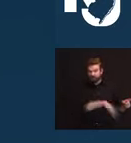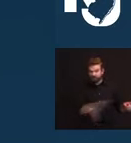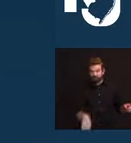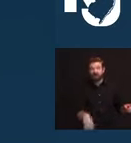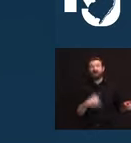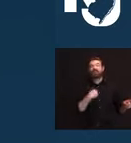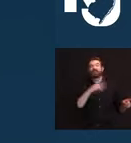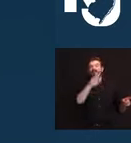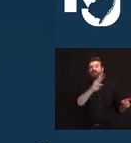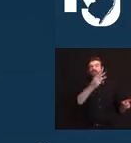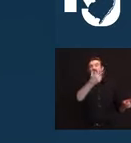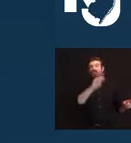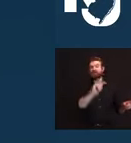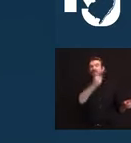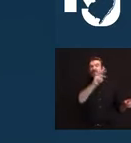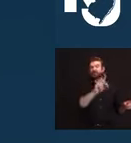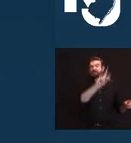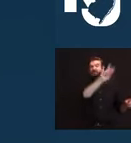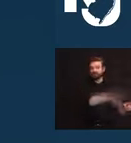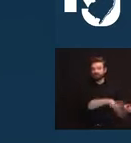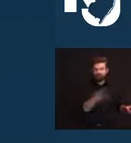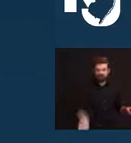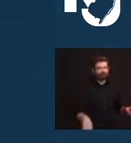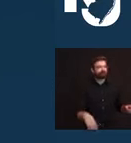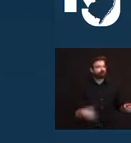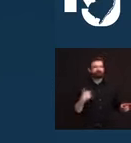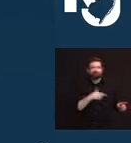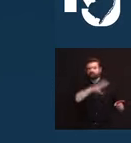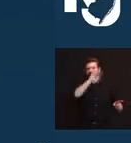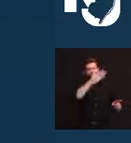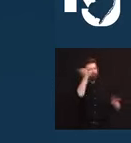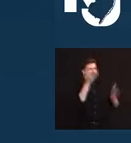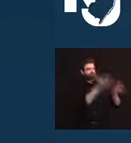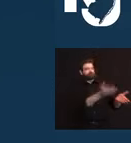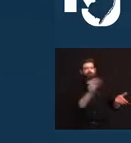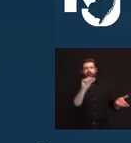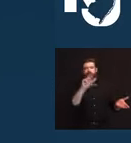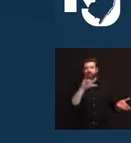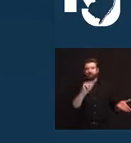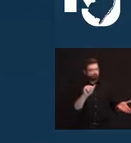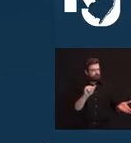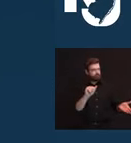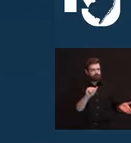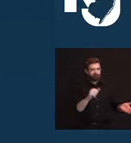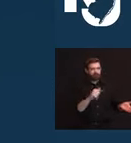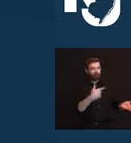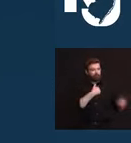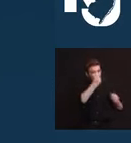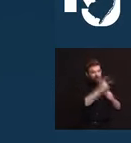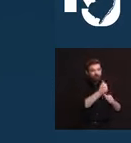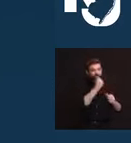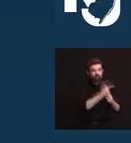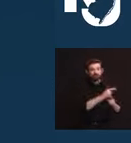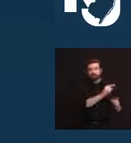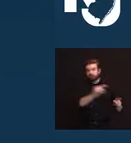forget Maria, and let's never forget our brothers and sisters and fellow Americans in Puerto Rico. May God bless her and her